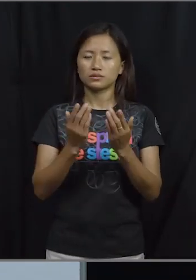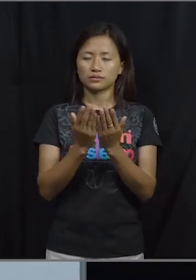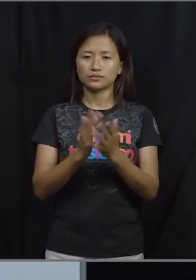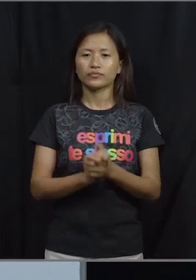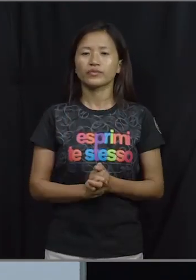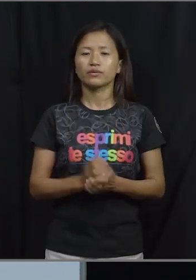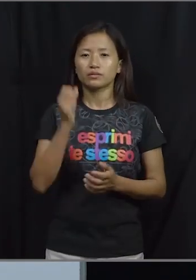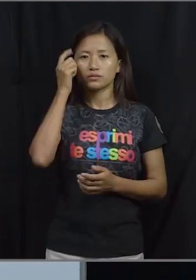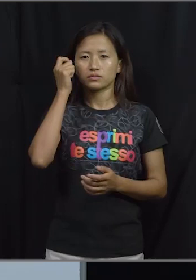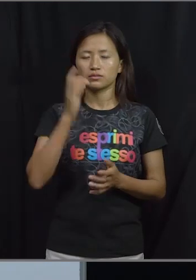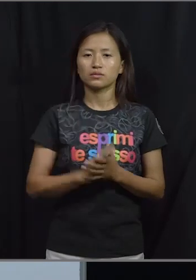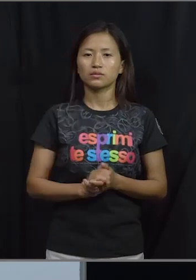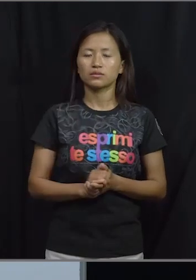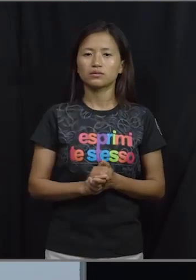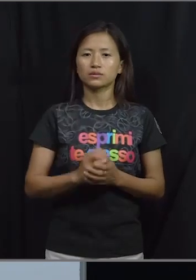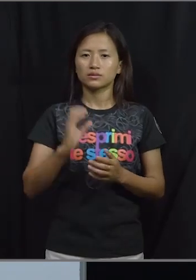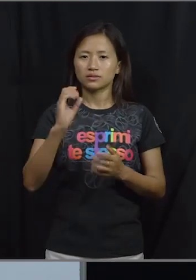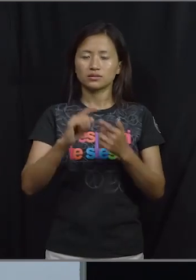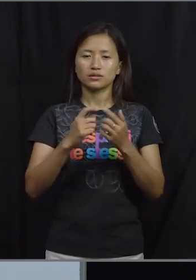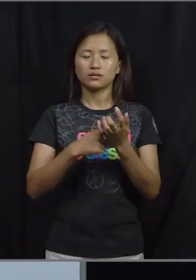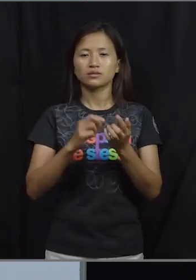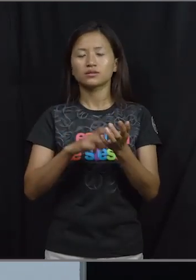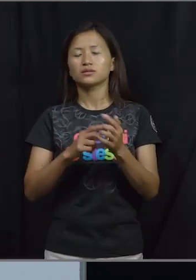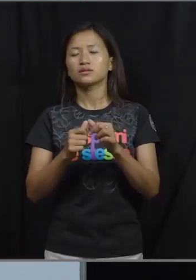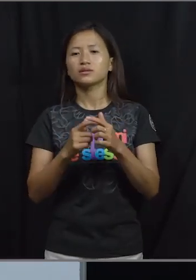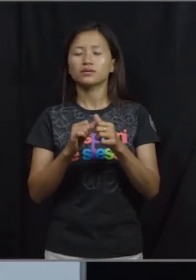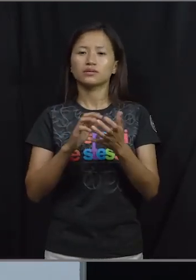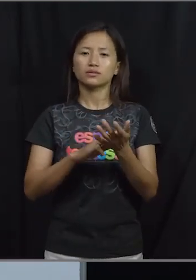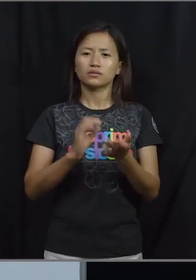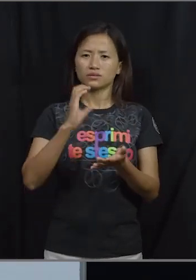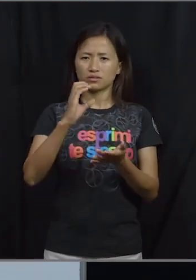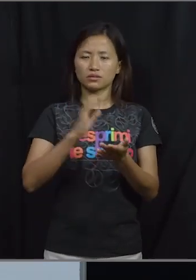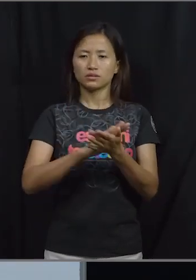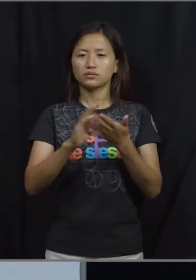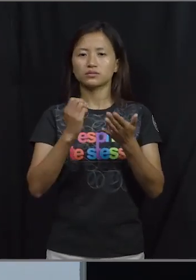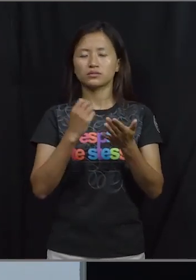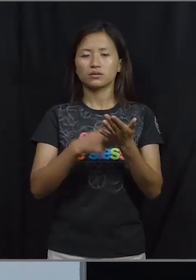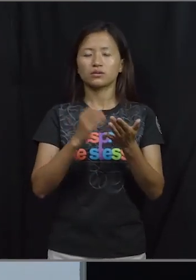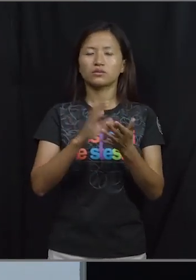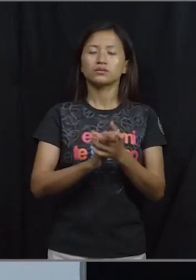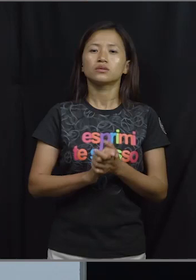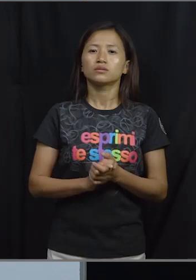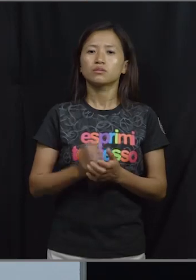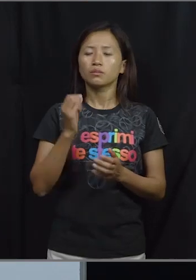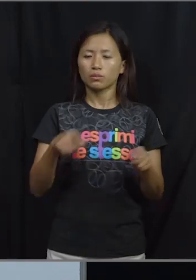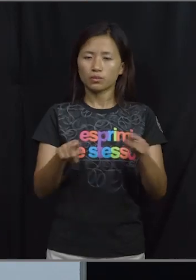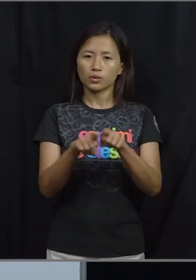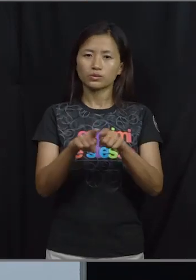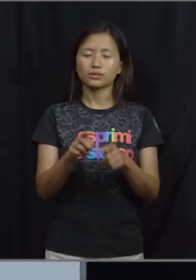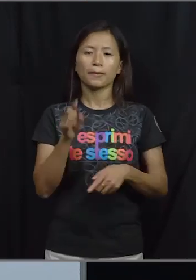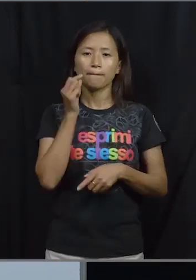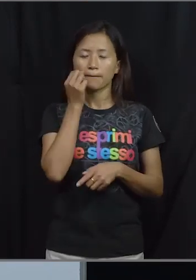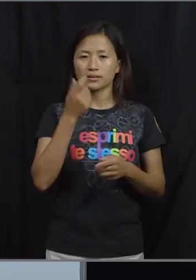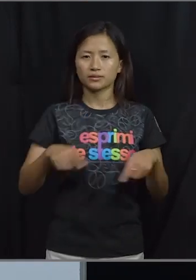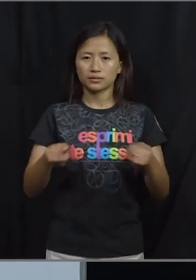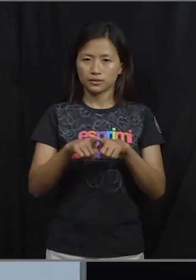also understood that there are some certain pair of chromosomes that we inherit from both the mother and the father, isn't it? And